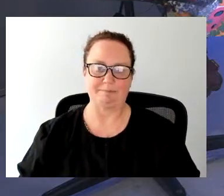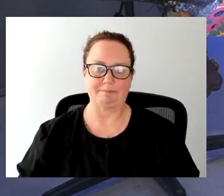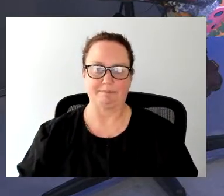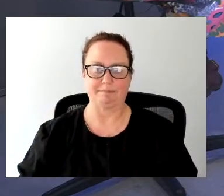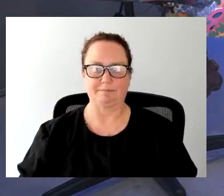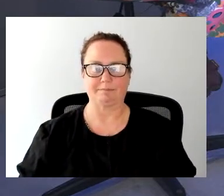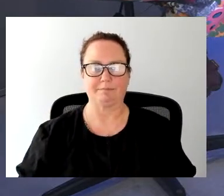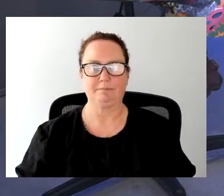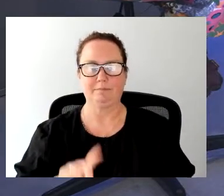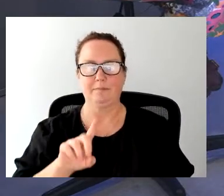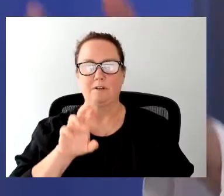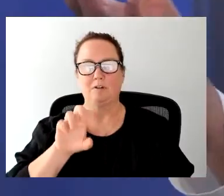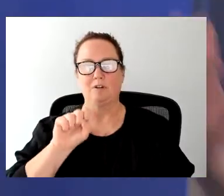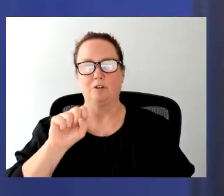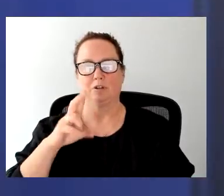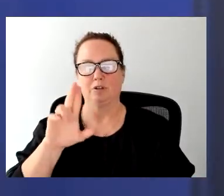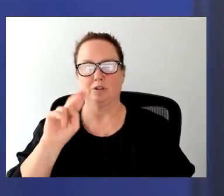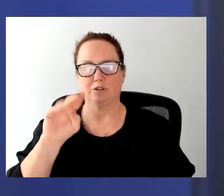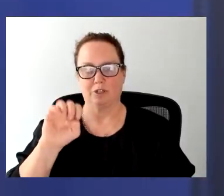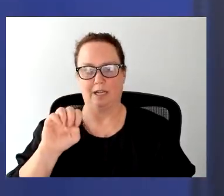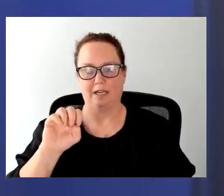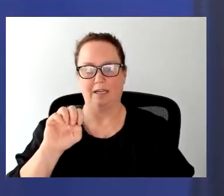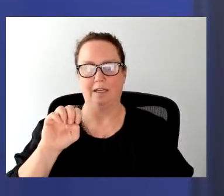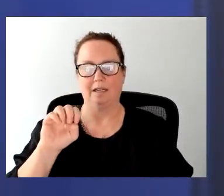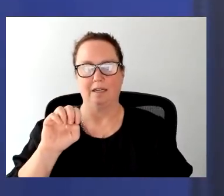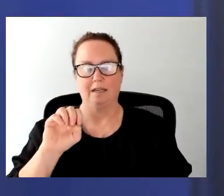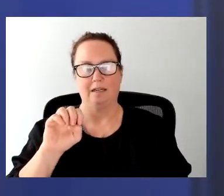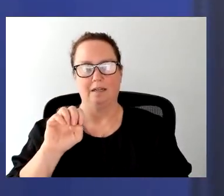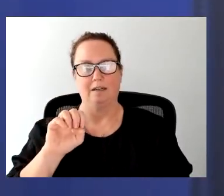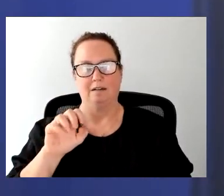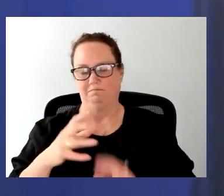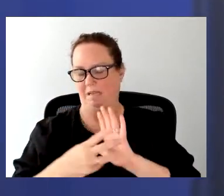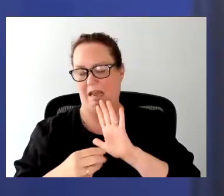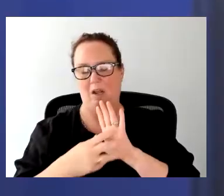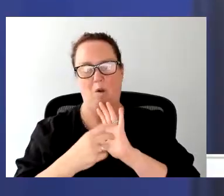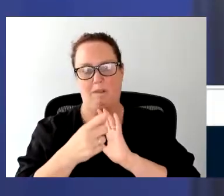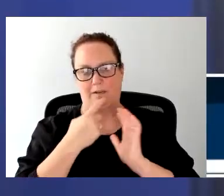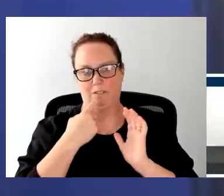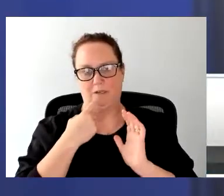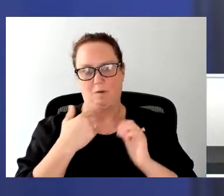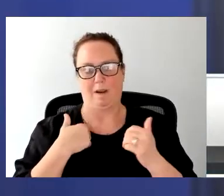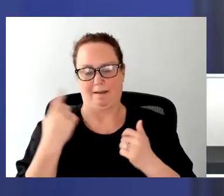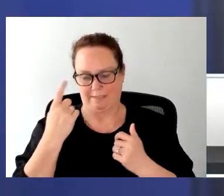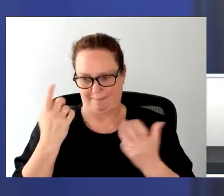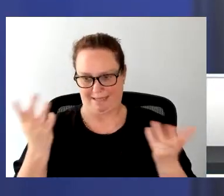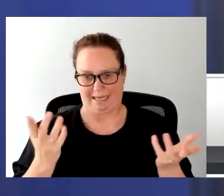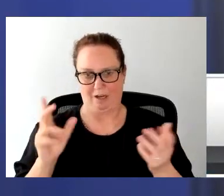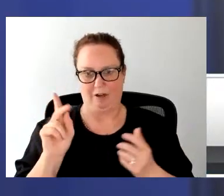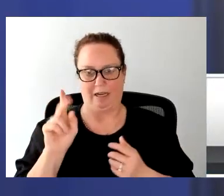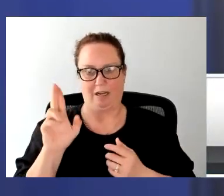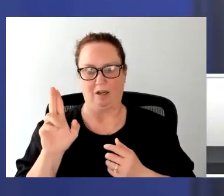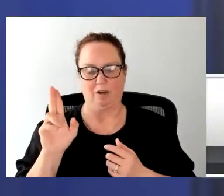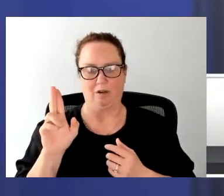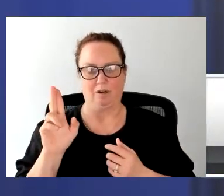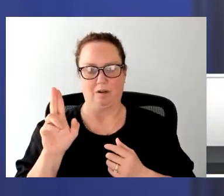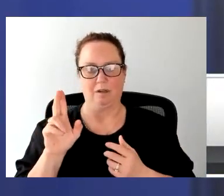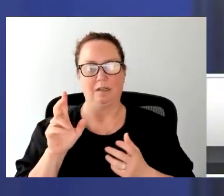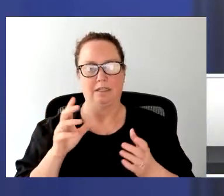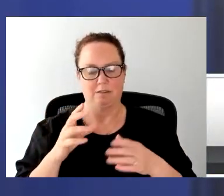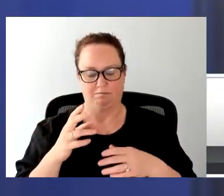Dr. Shune? Yeah, I echo Linda and Sarah. We have something in our hands. Let's give it to those who need